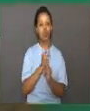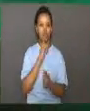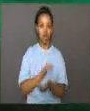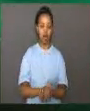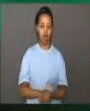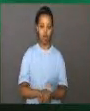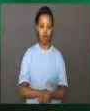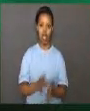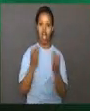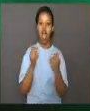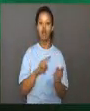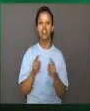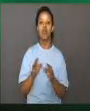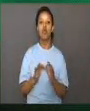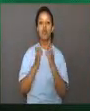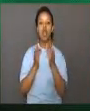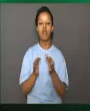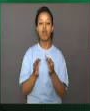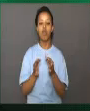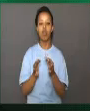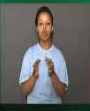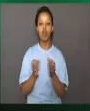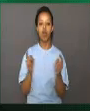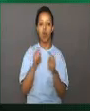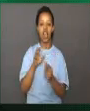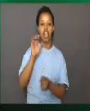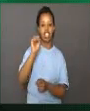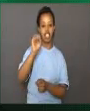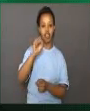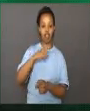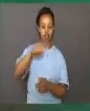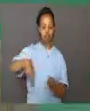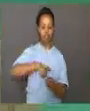Now, let us move on to discuss the sulfur cycle.